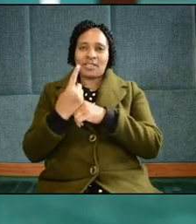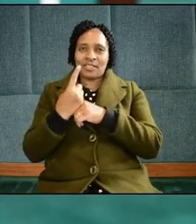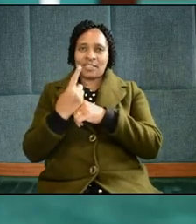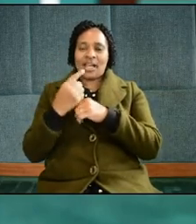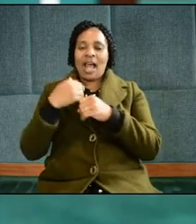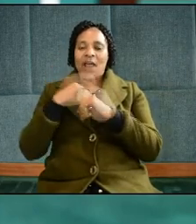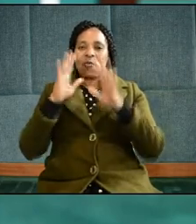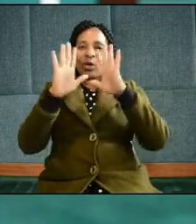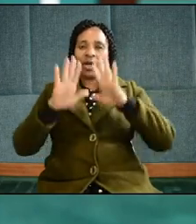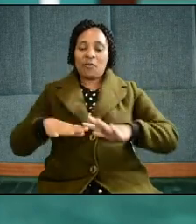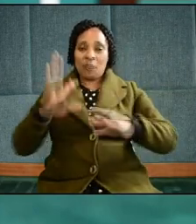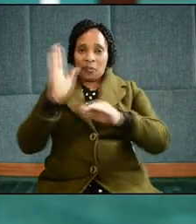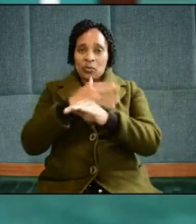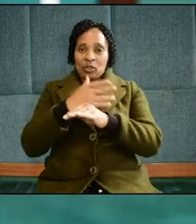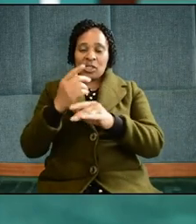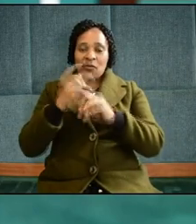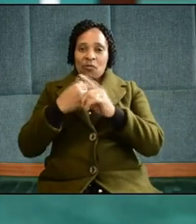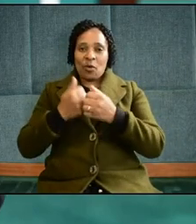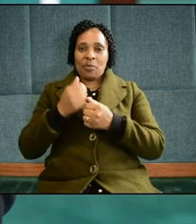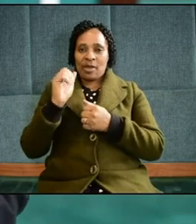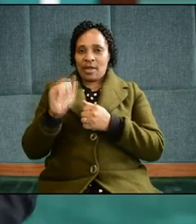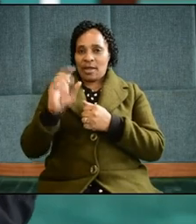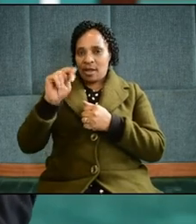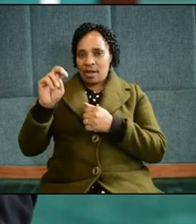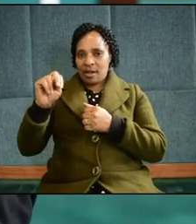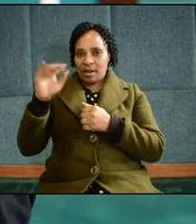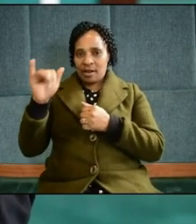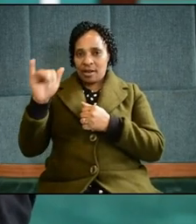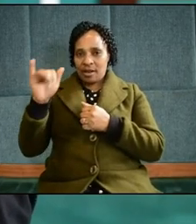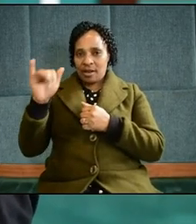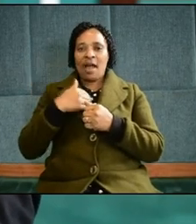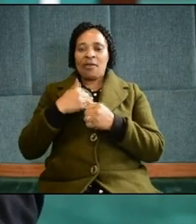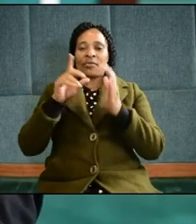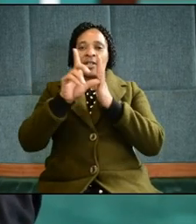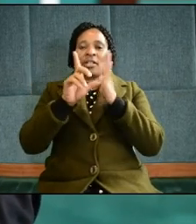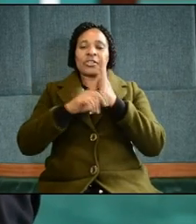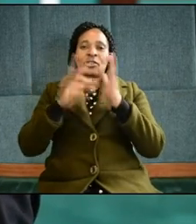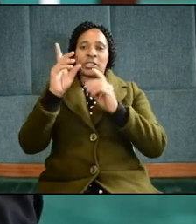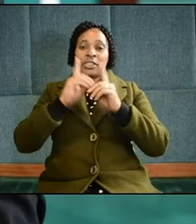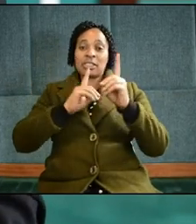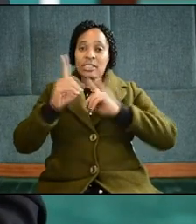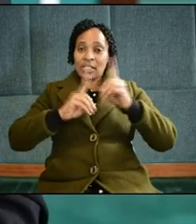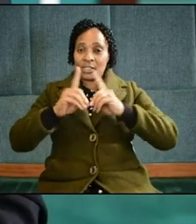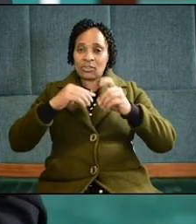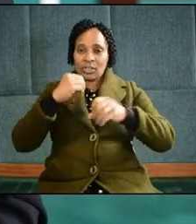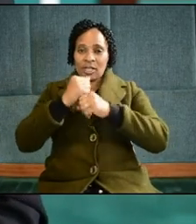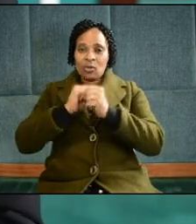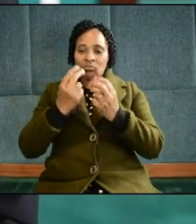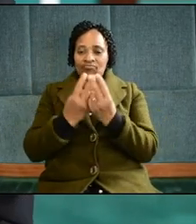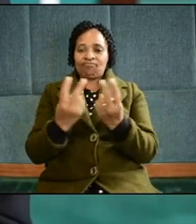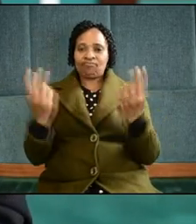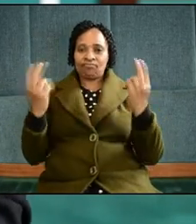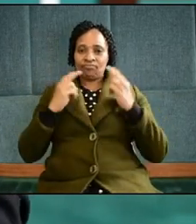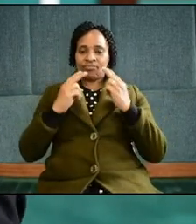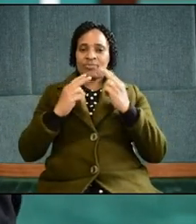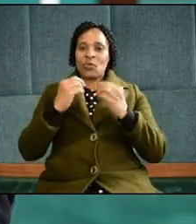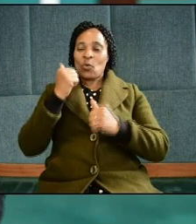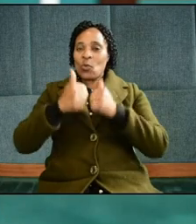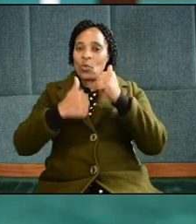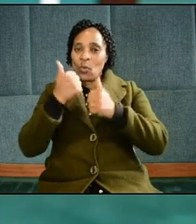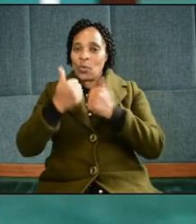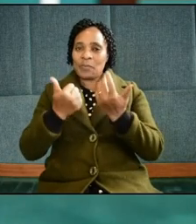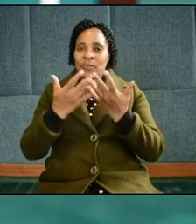to have some wonderful music from Amy, and we're going to have the lesson discussion done by our panel, which consists of